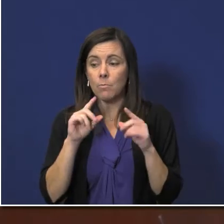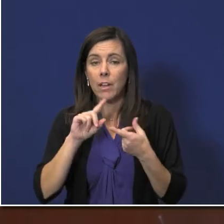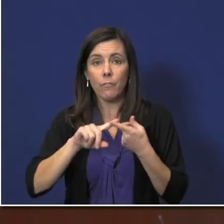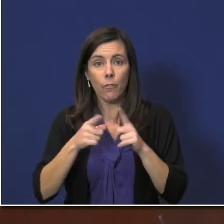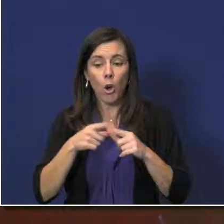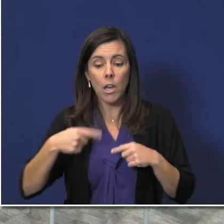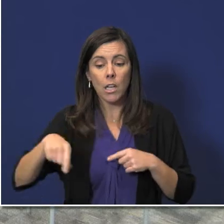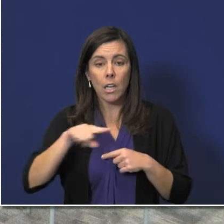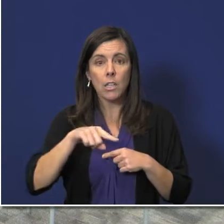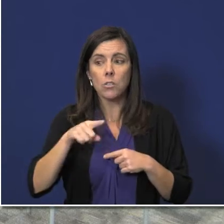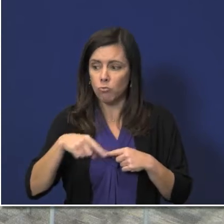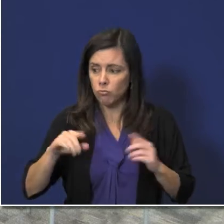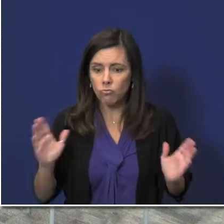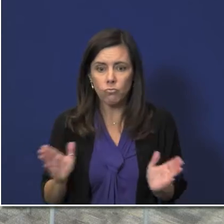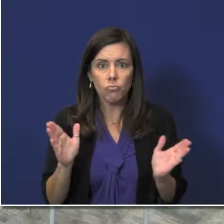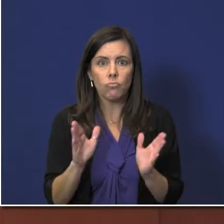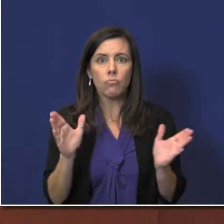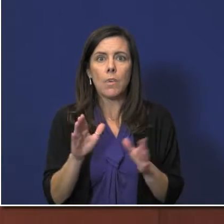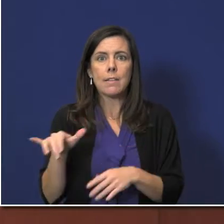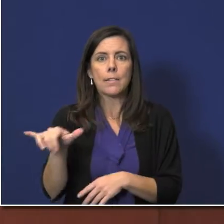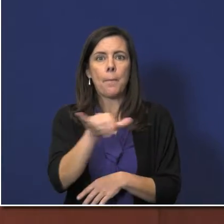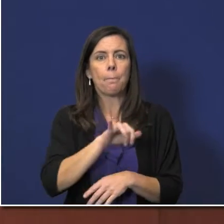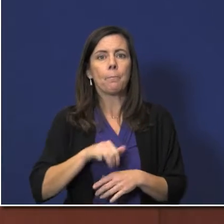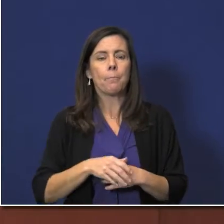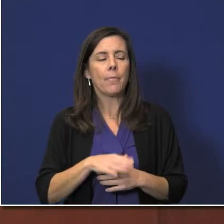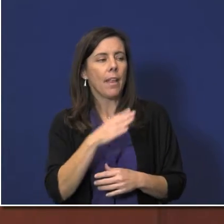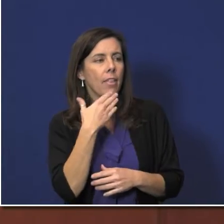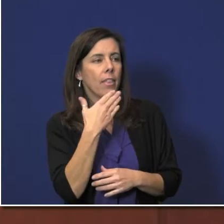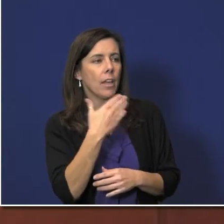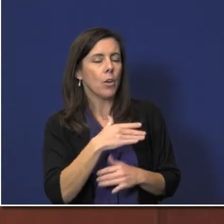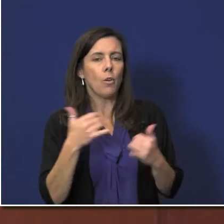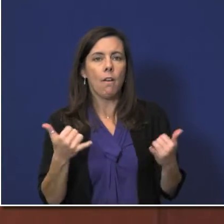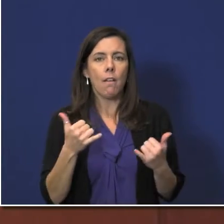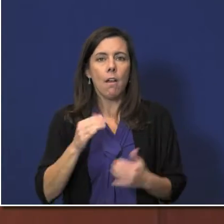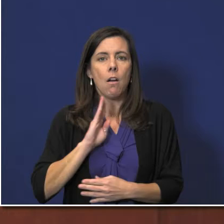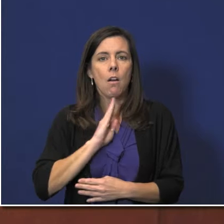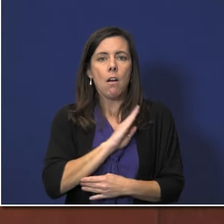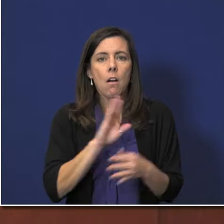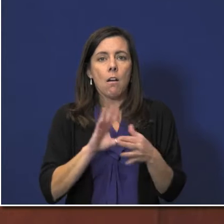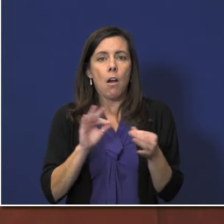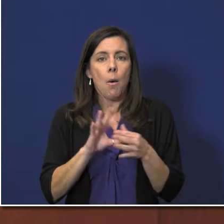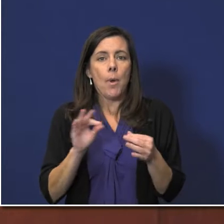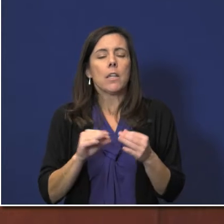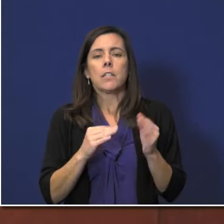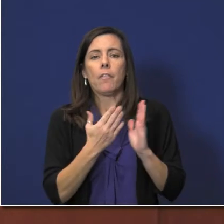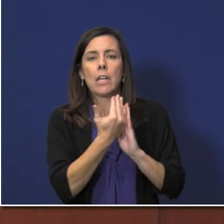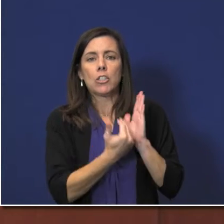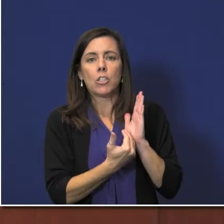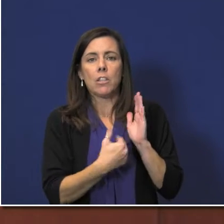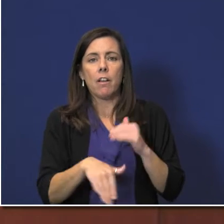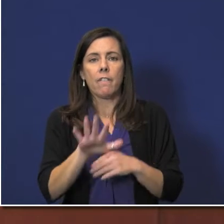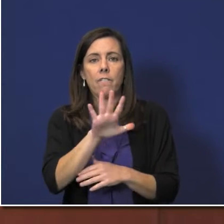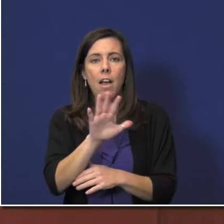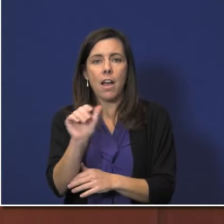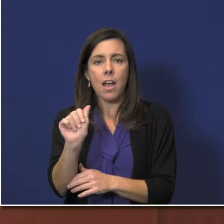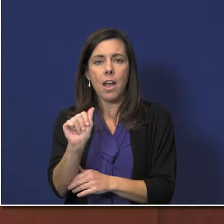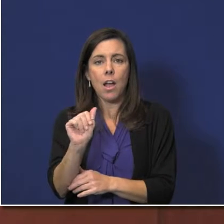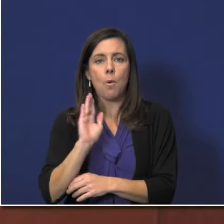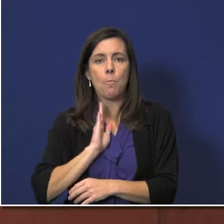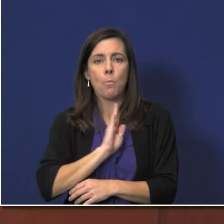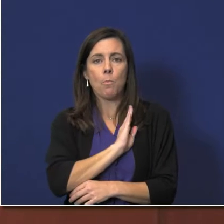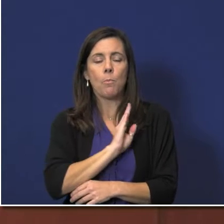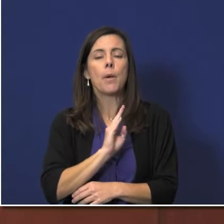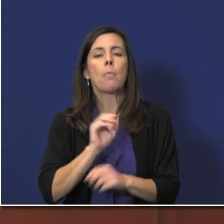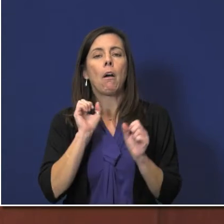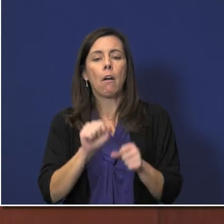you, Ms. Anderson. We will now proceed with board comments portion of the agenda. 5A, the board member may make a